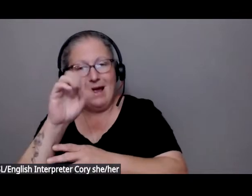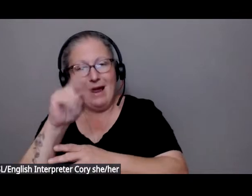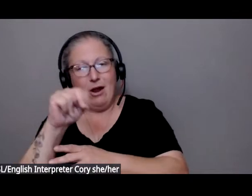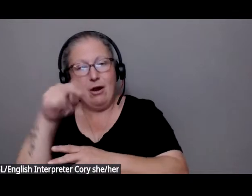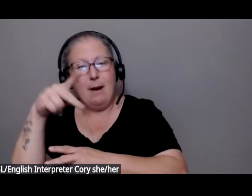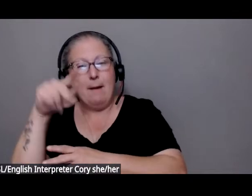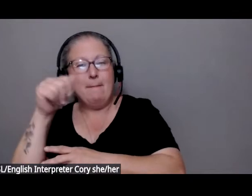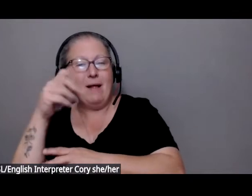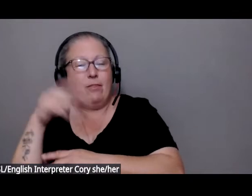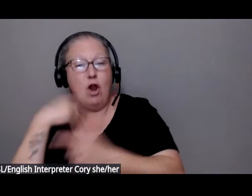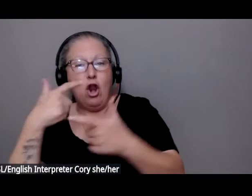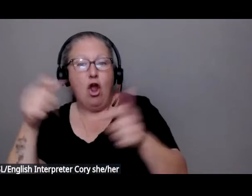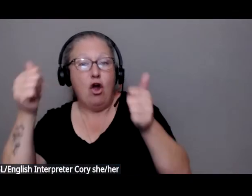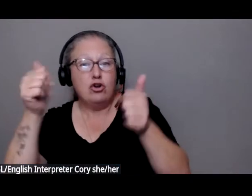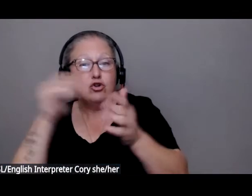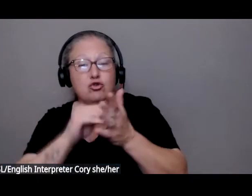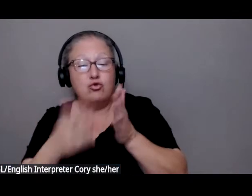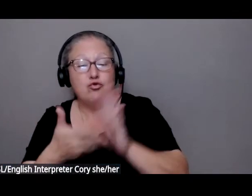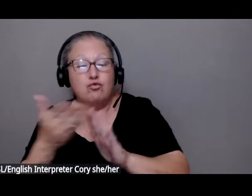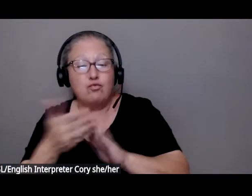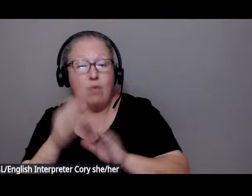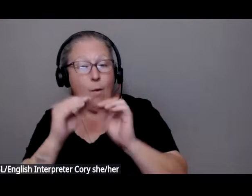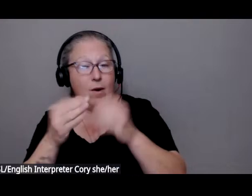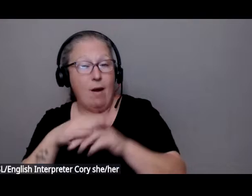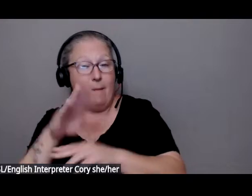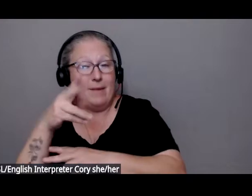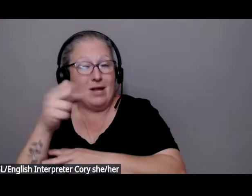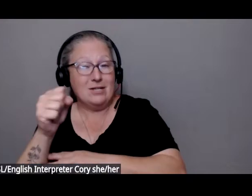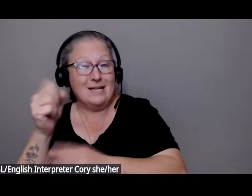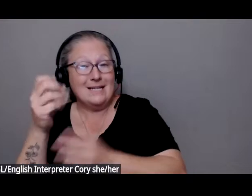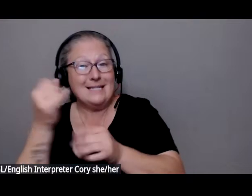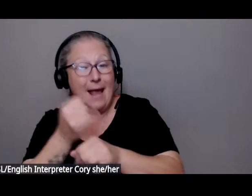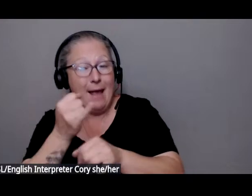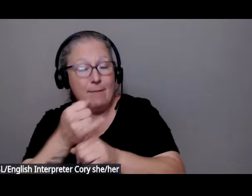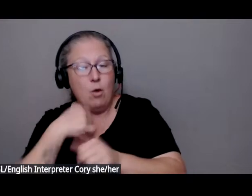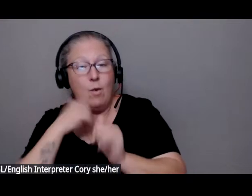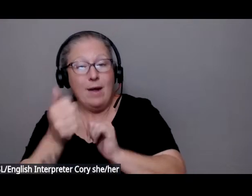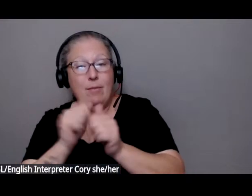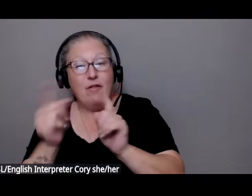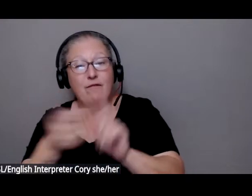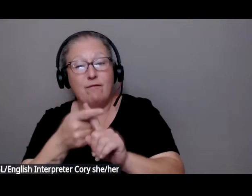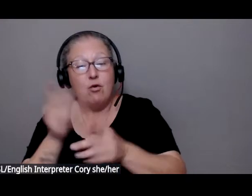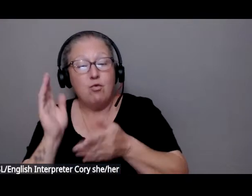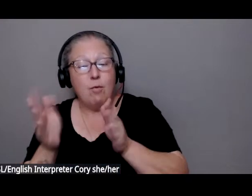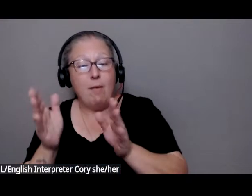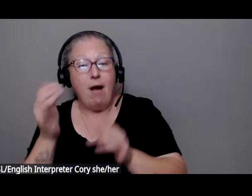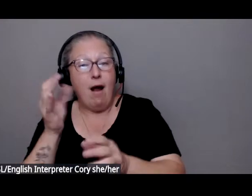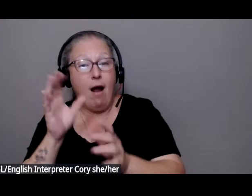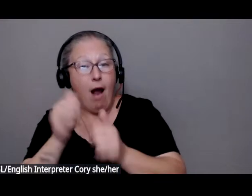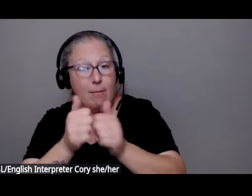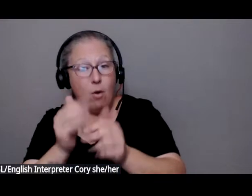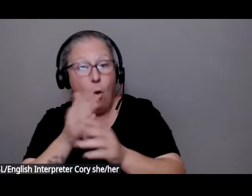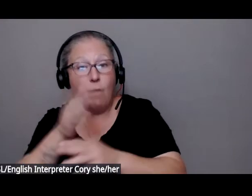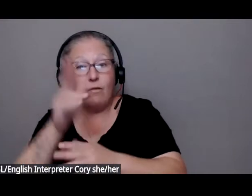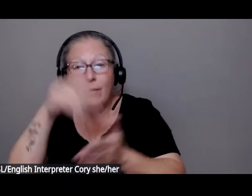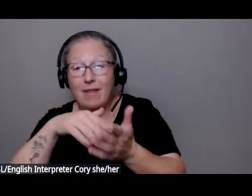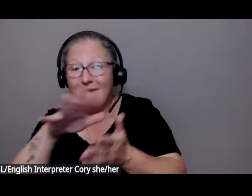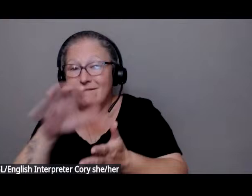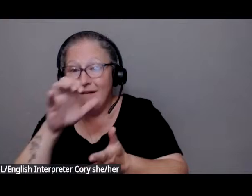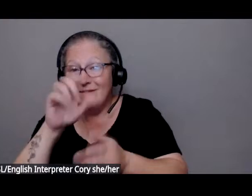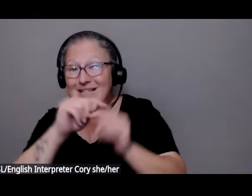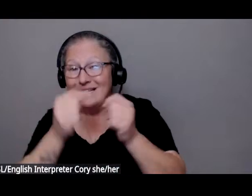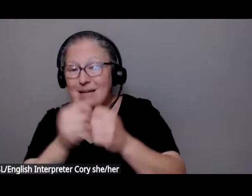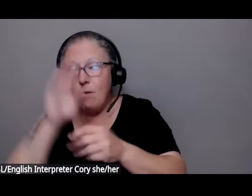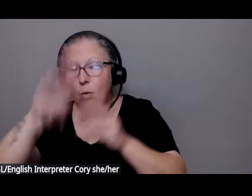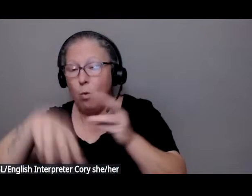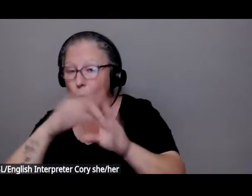largest student-run organization on the BHS campus, and we compete in the first robotics competition with over 3,500 teams worldwide. We